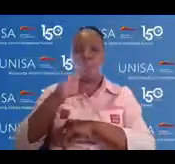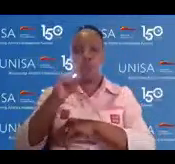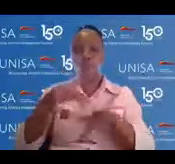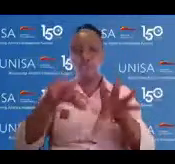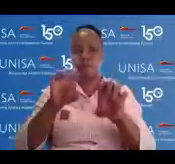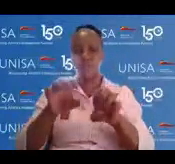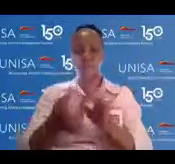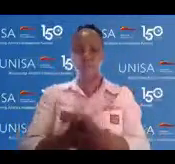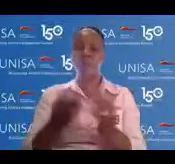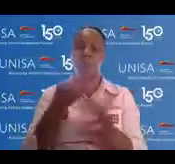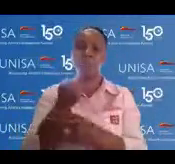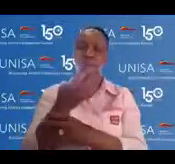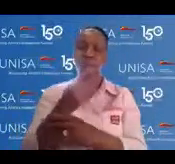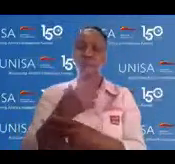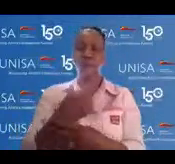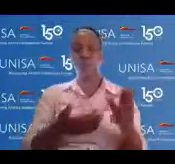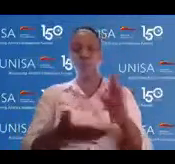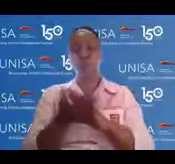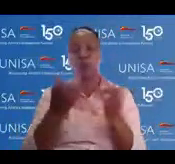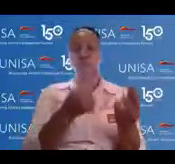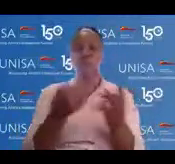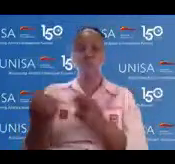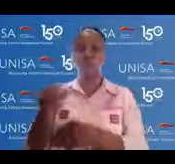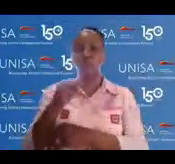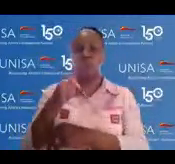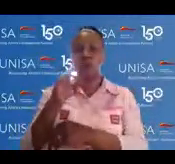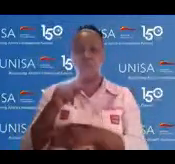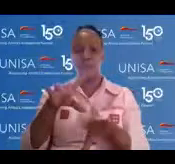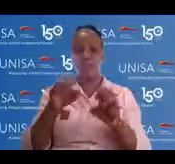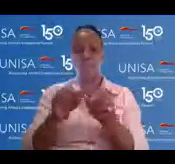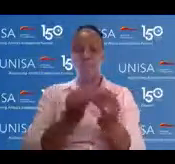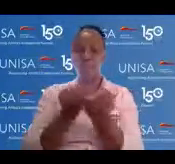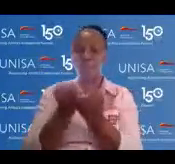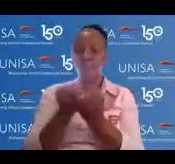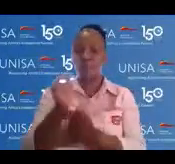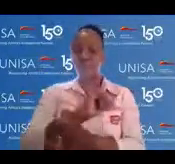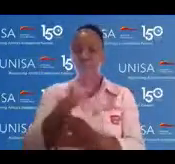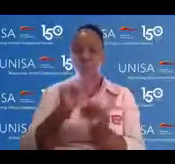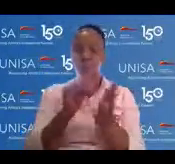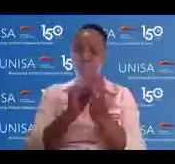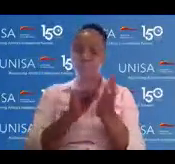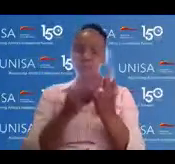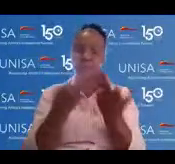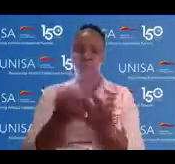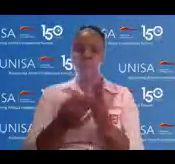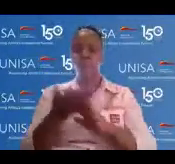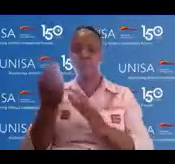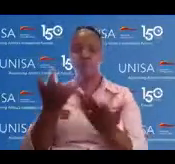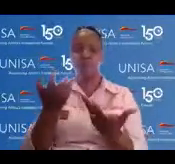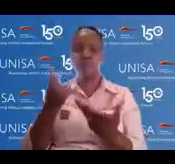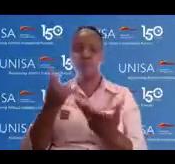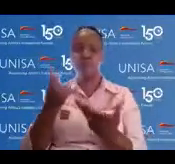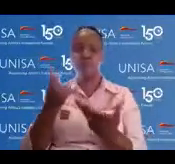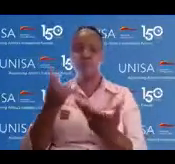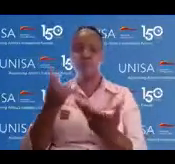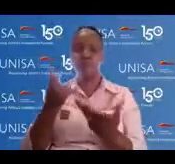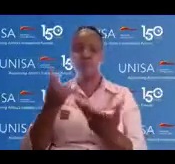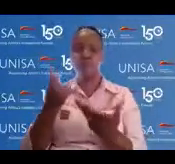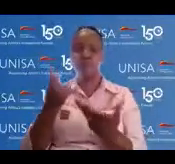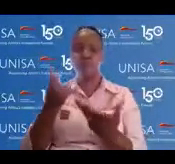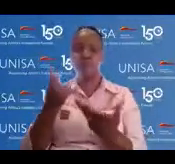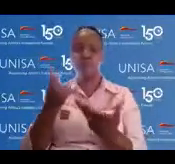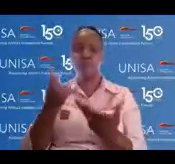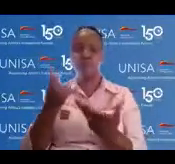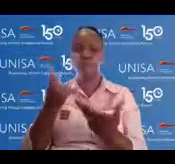go and do the mock exam to test your setup. So if you go to lesson 3, Invigilator app, we've got a link at the